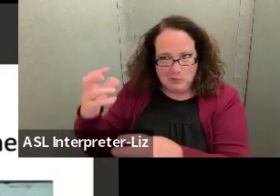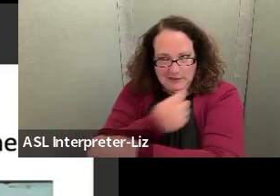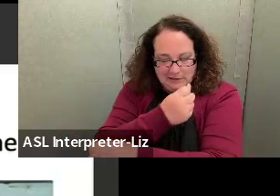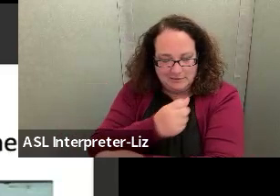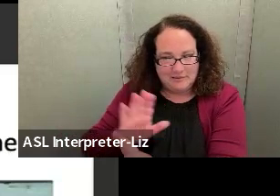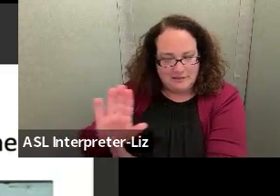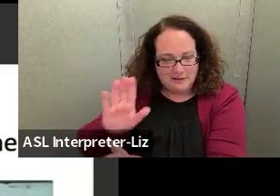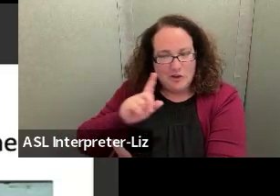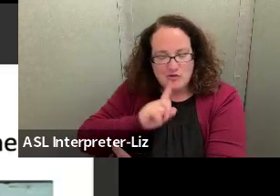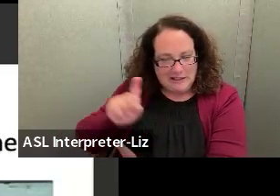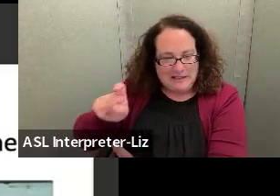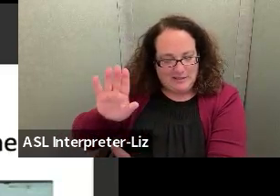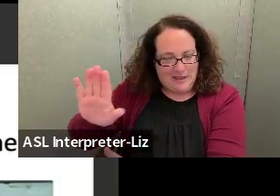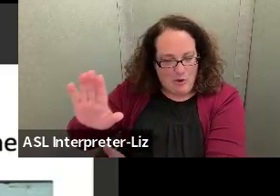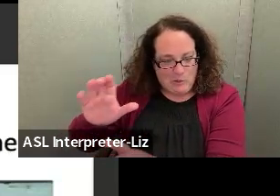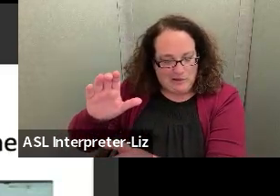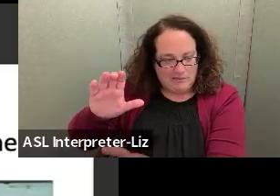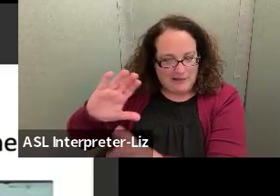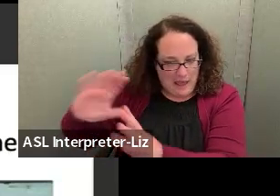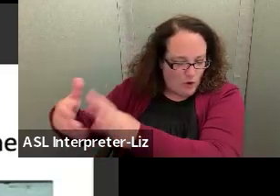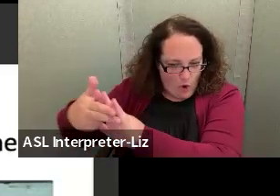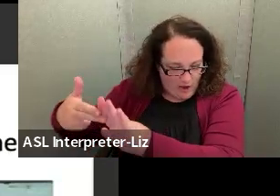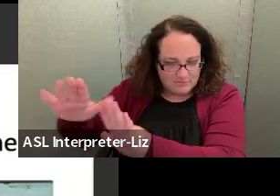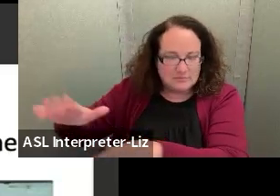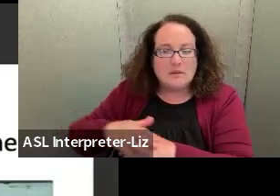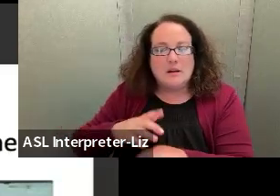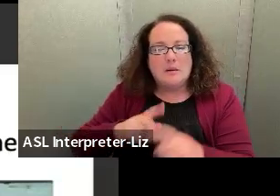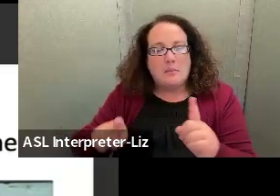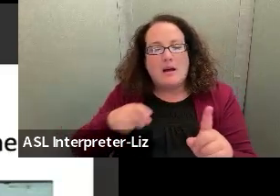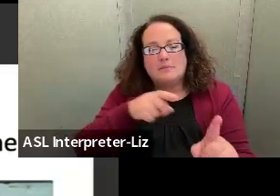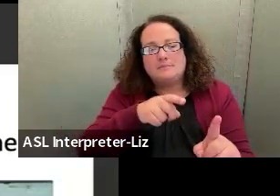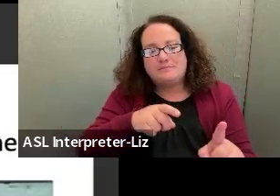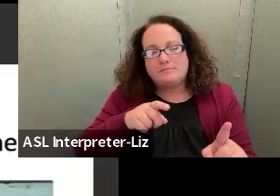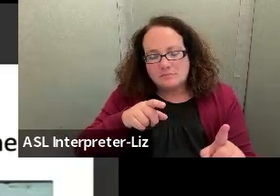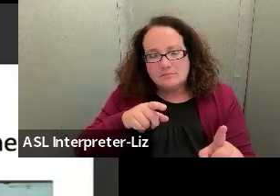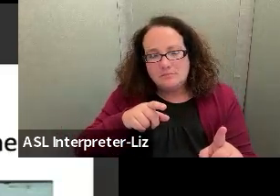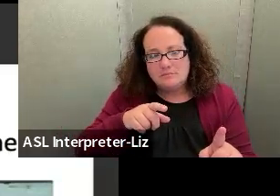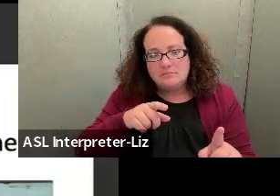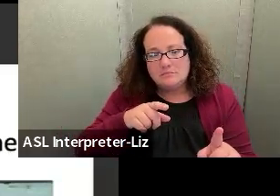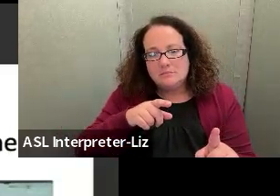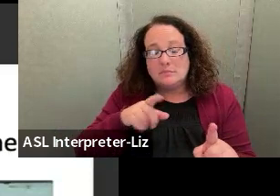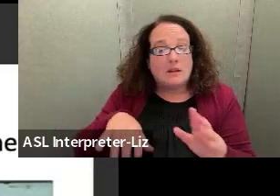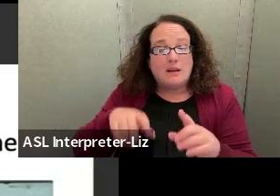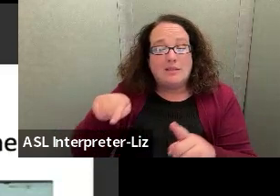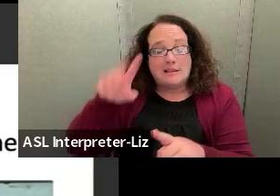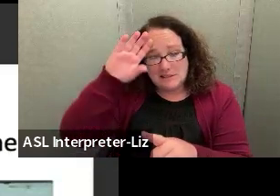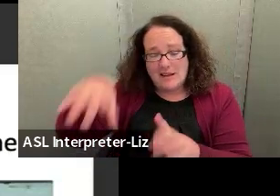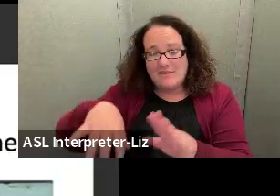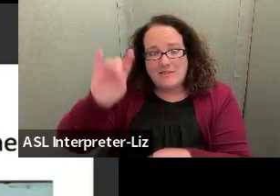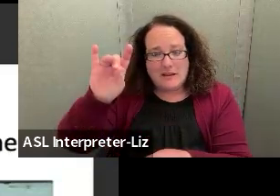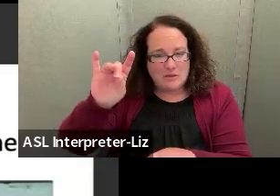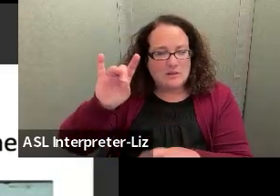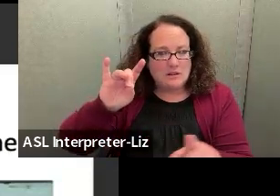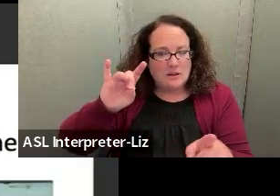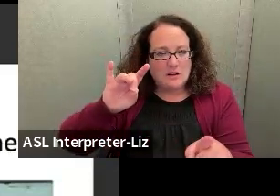own category. I'm sorry, but he was a crystallographer, and his discovery was five-fold symmetry